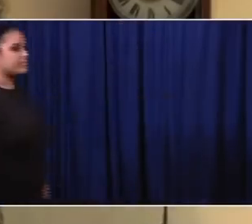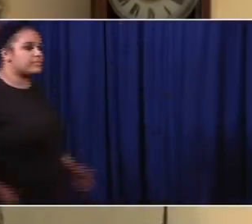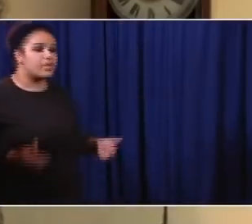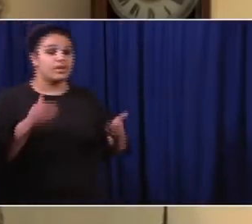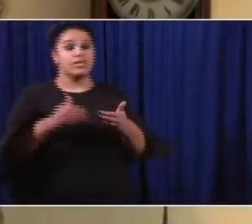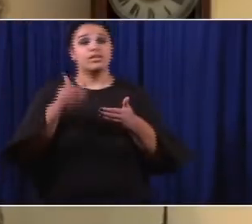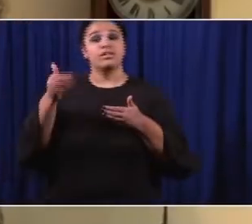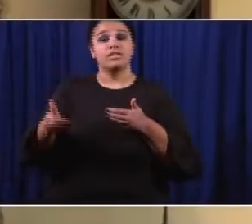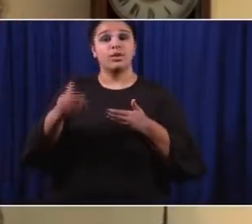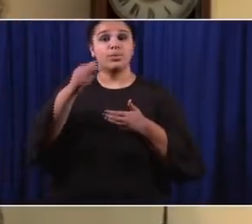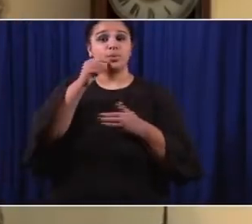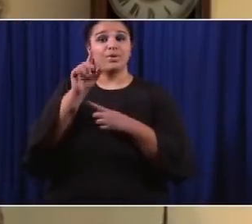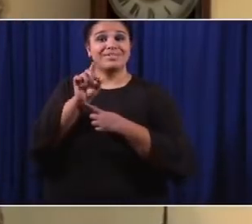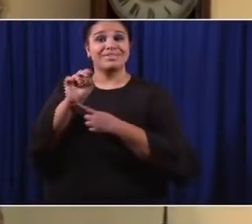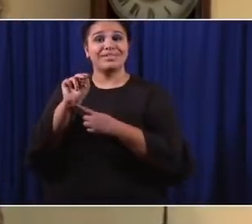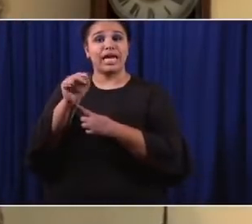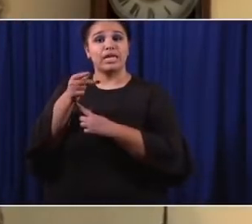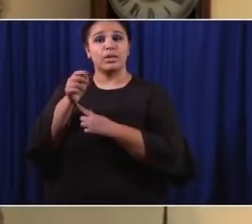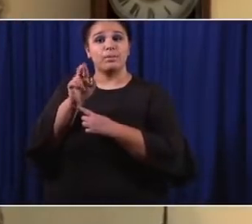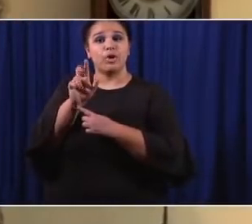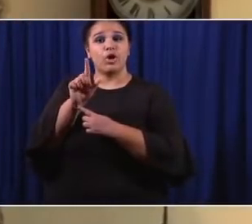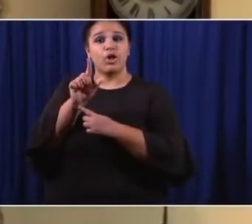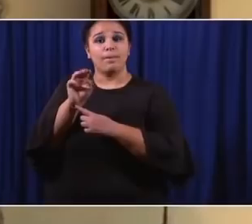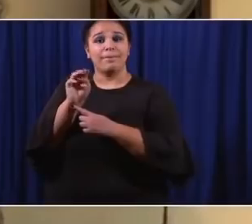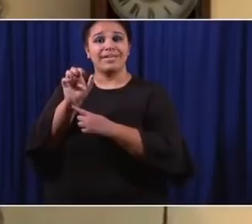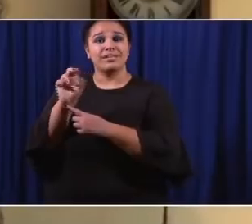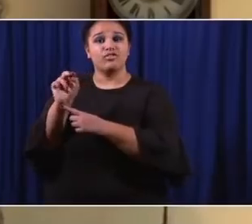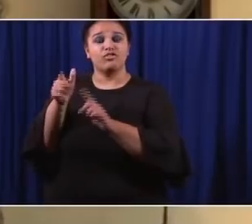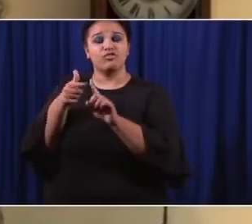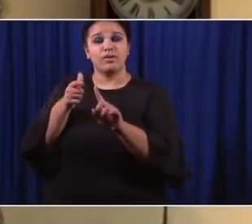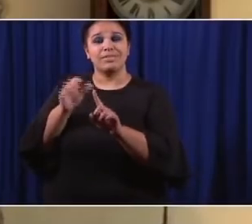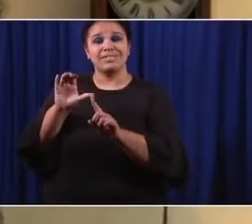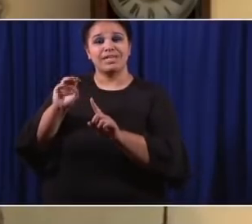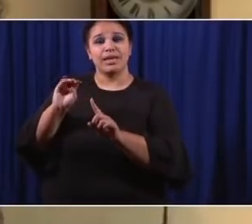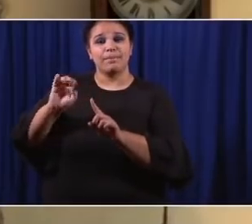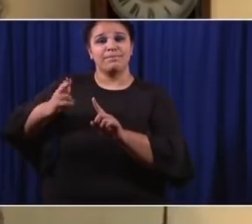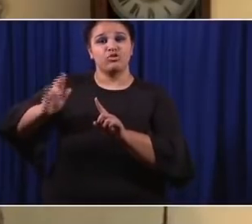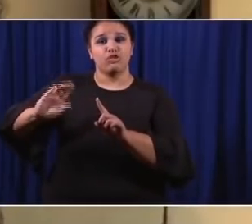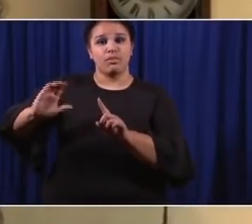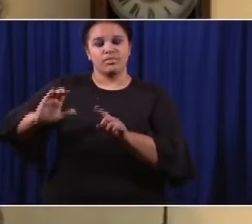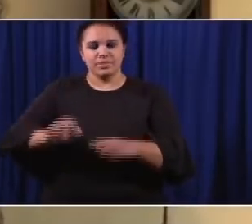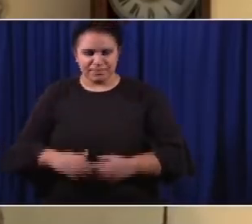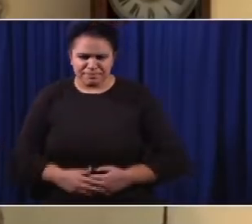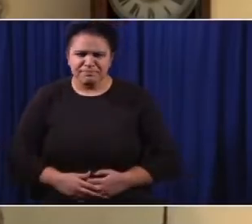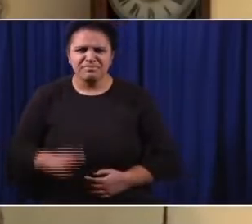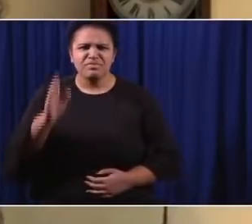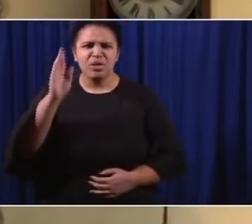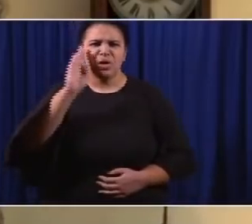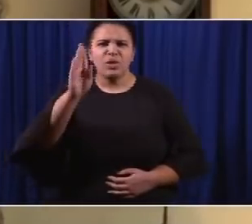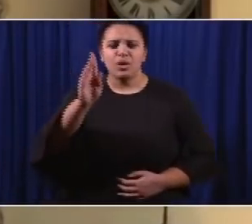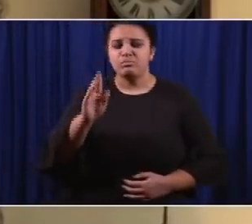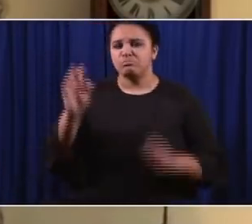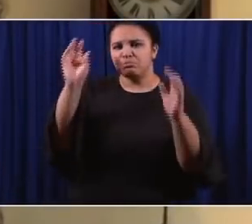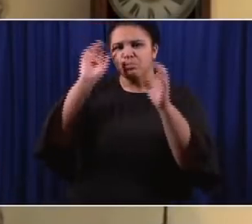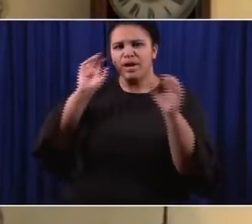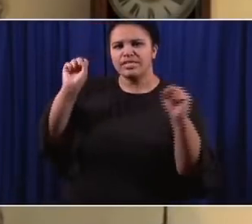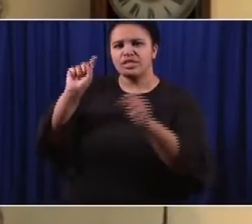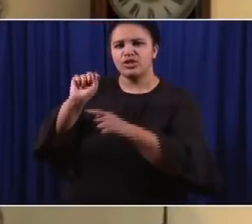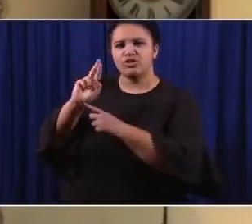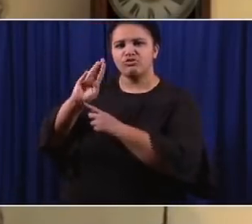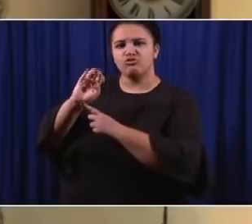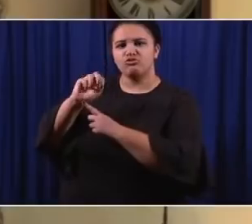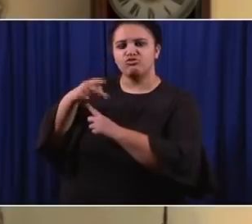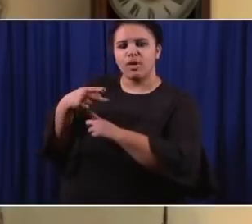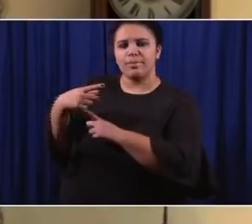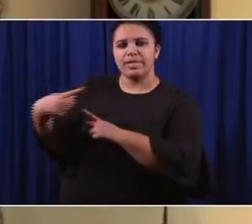Perlman at WCMH in Columbus. Hello, Governor. President Trump intends to nominate his selection